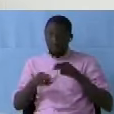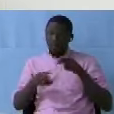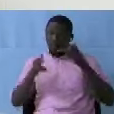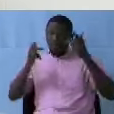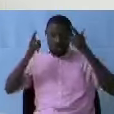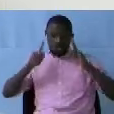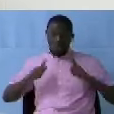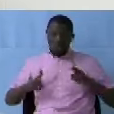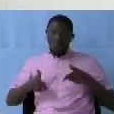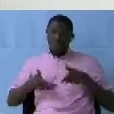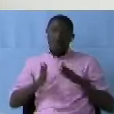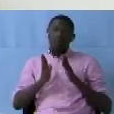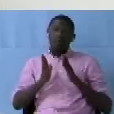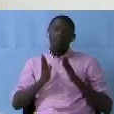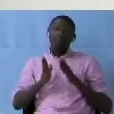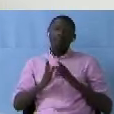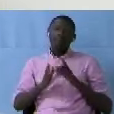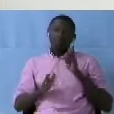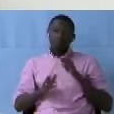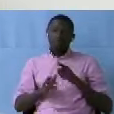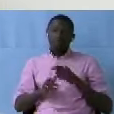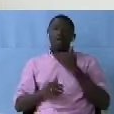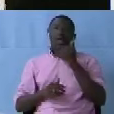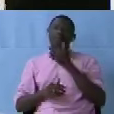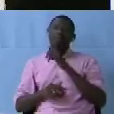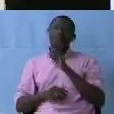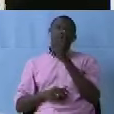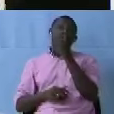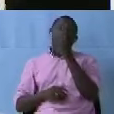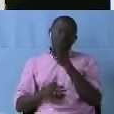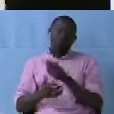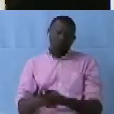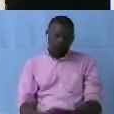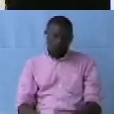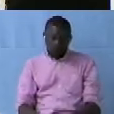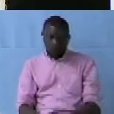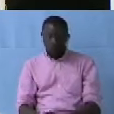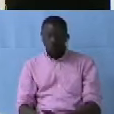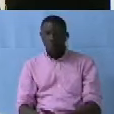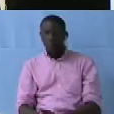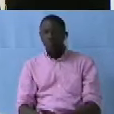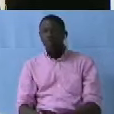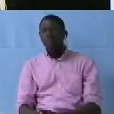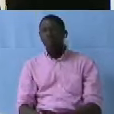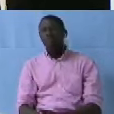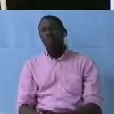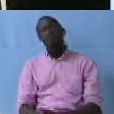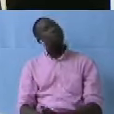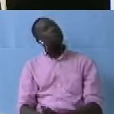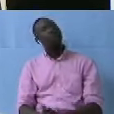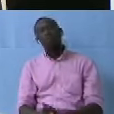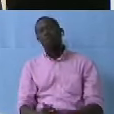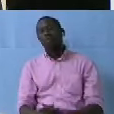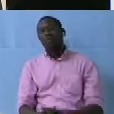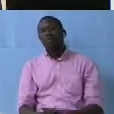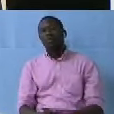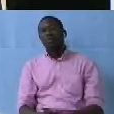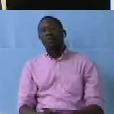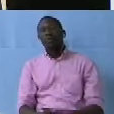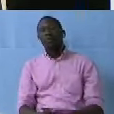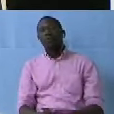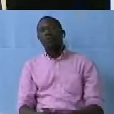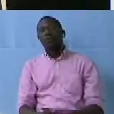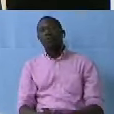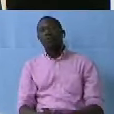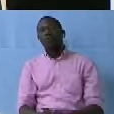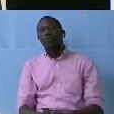bo xamne fonka nako suma natango yoy lima len don digal moy ñu dem sakku digal ci ñi nga xamne am nañ xam xam yu